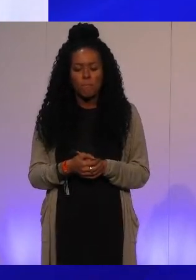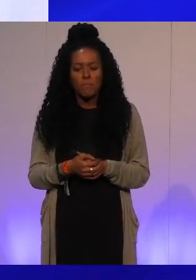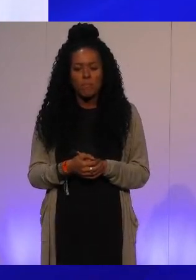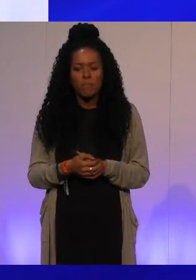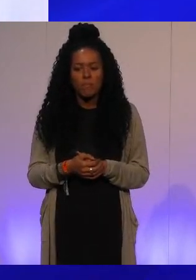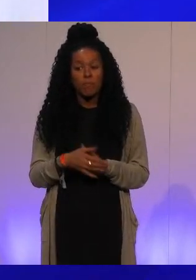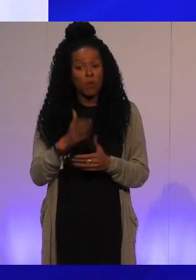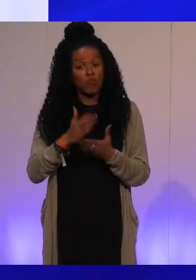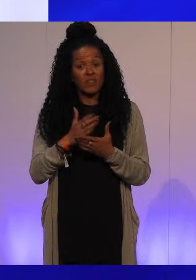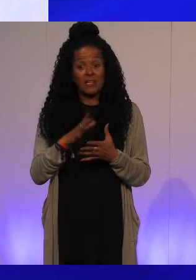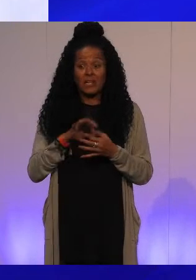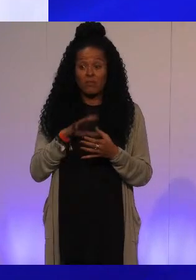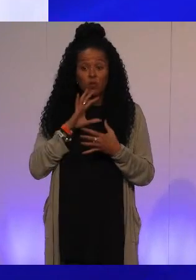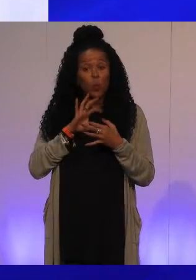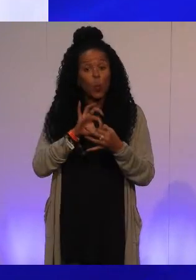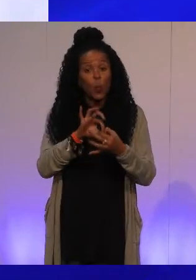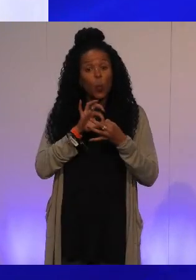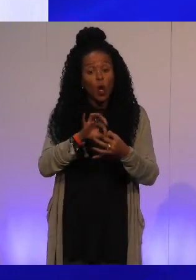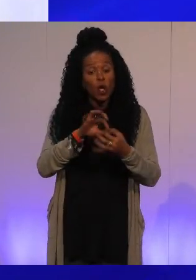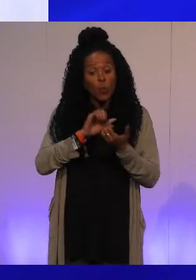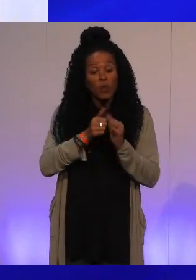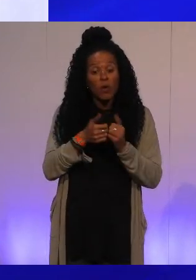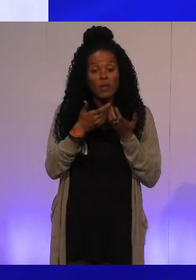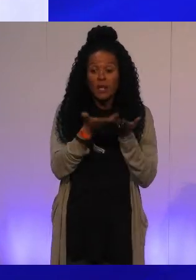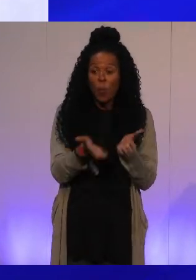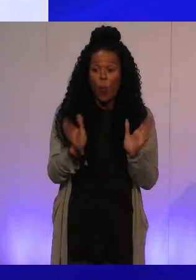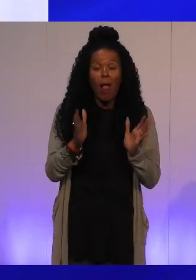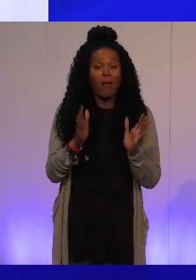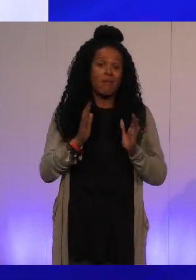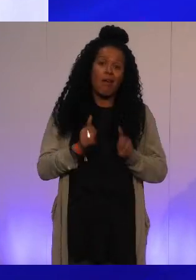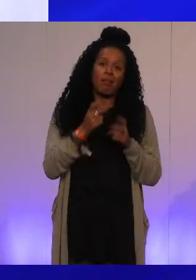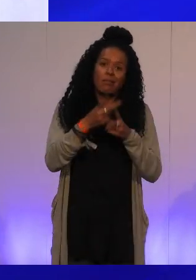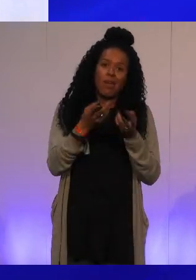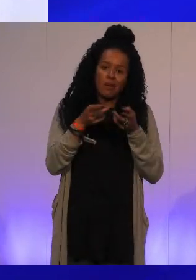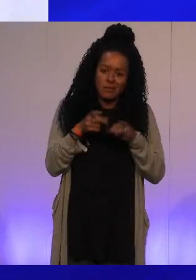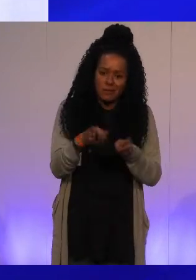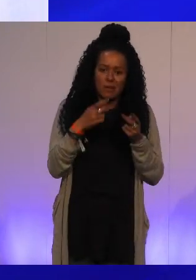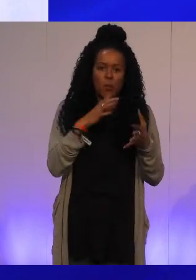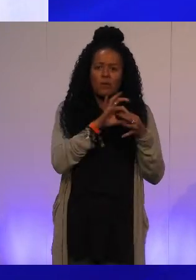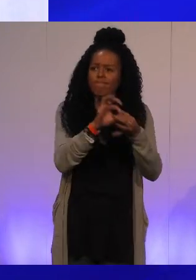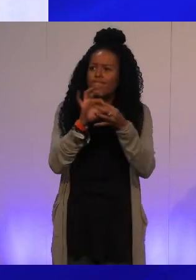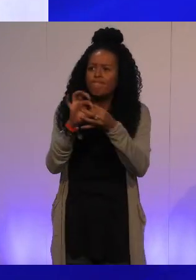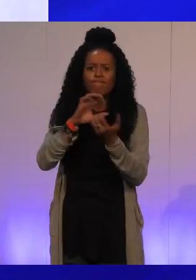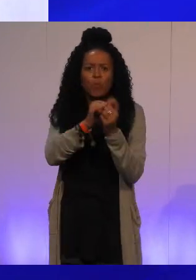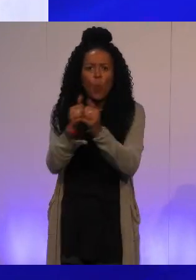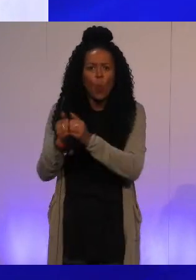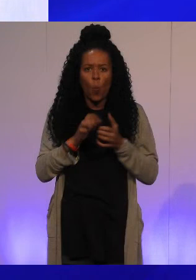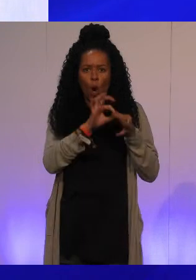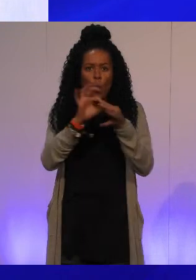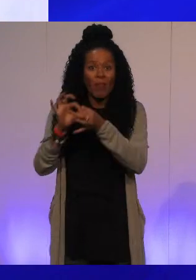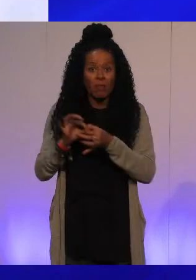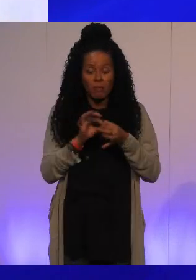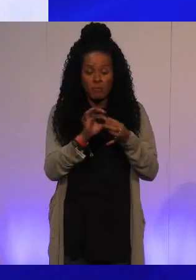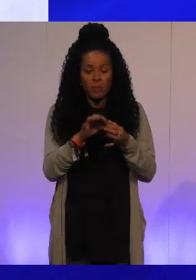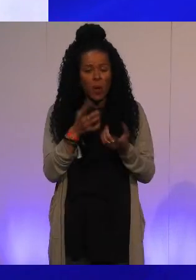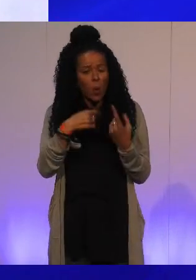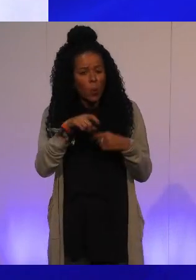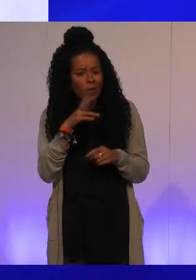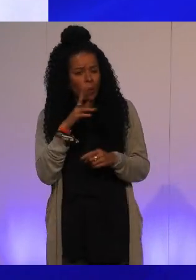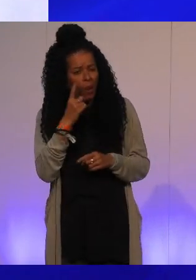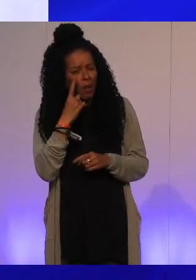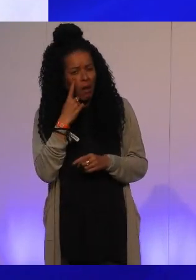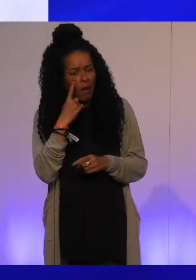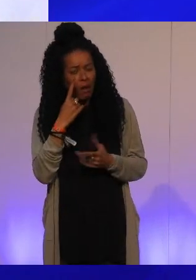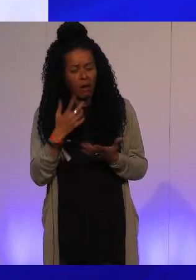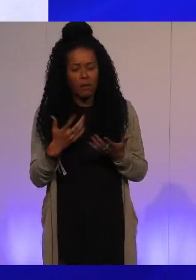us working with our colleagues in the wider healthcare system. And so, you know, we need to be looking at, you